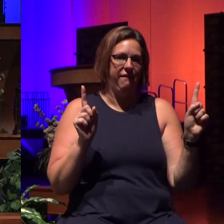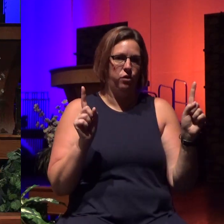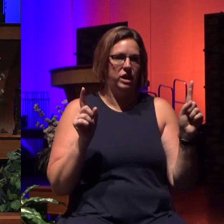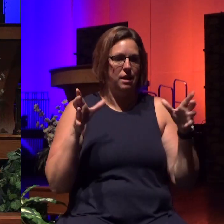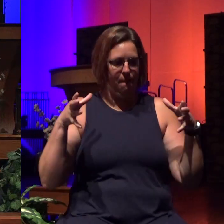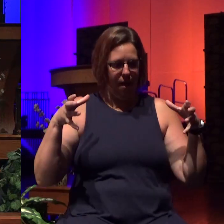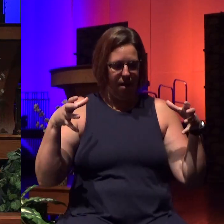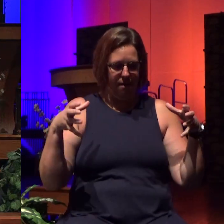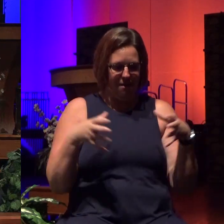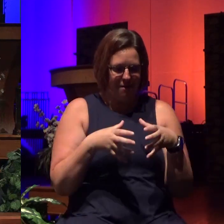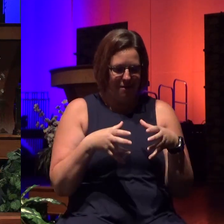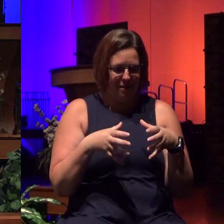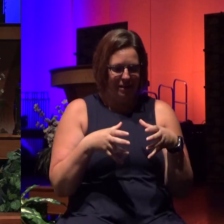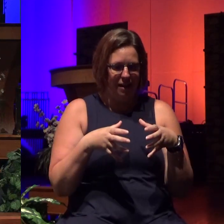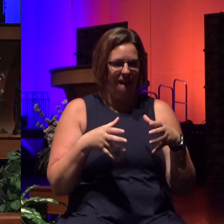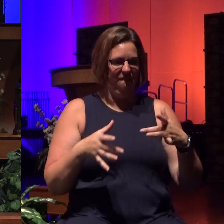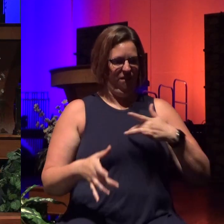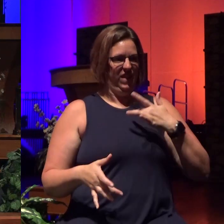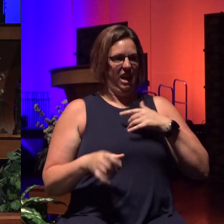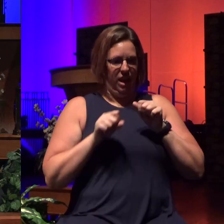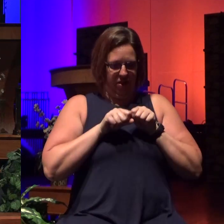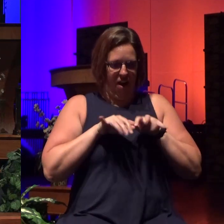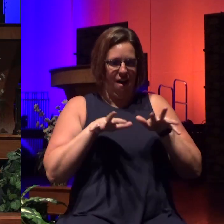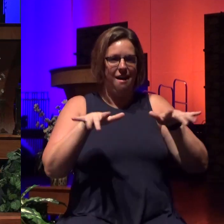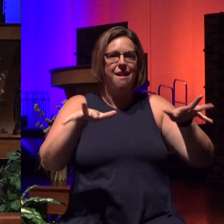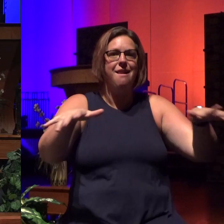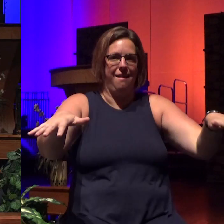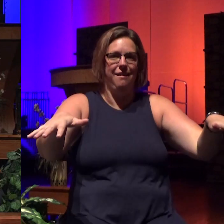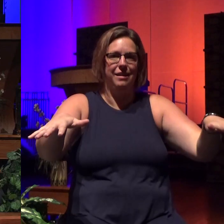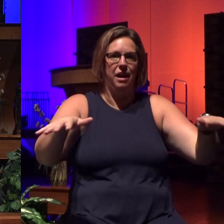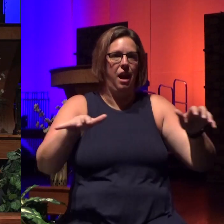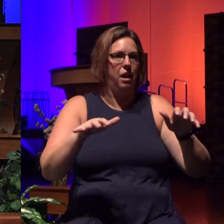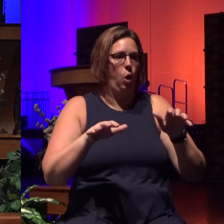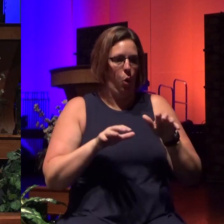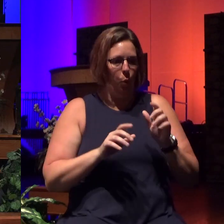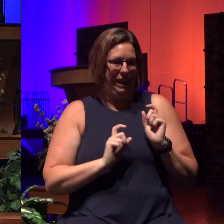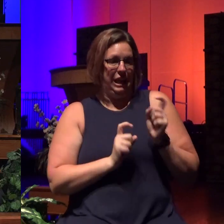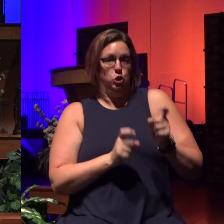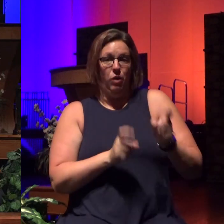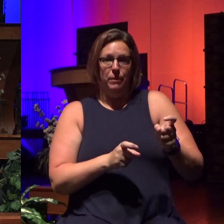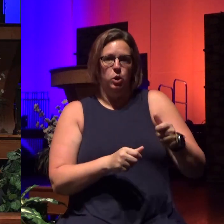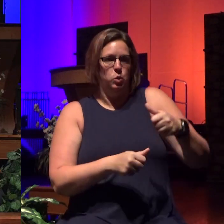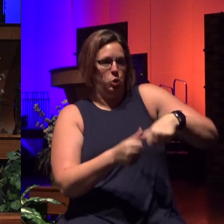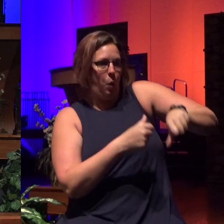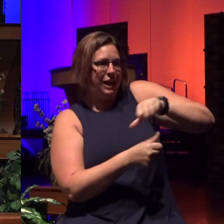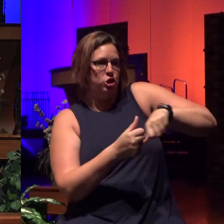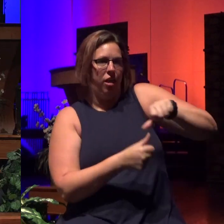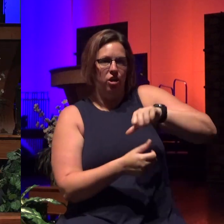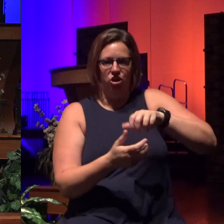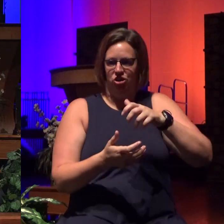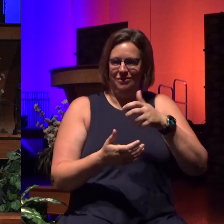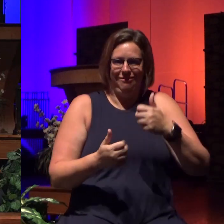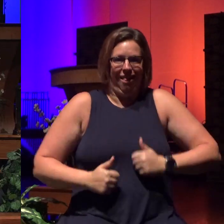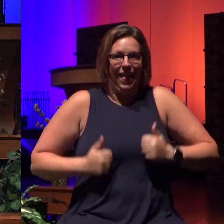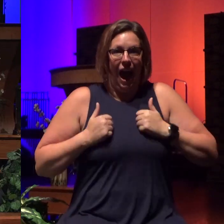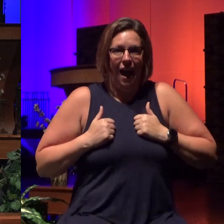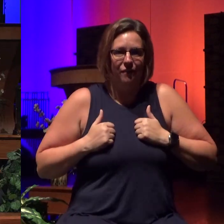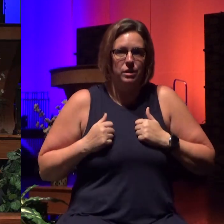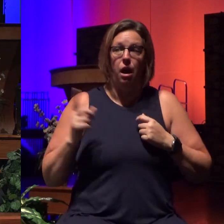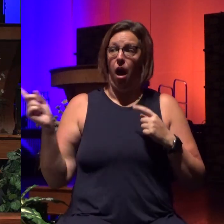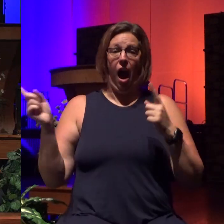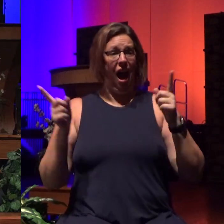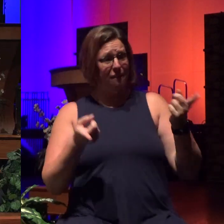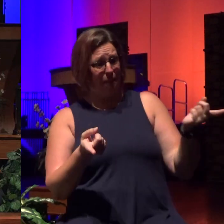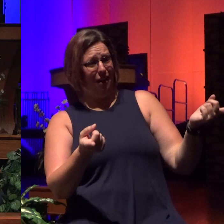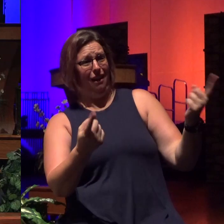space of divine life together. We contribute to each other's lives. So I have been coming to church since